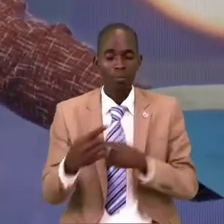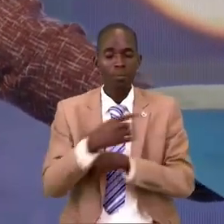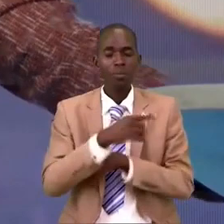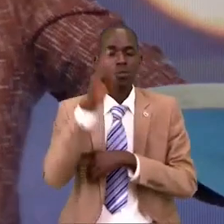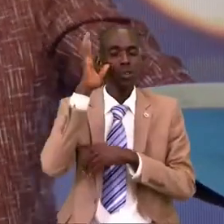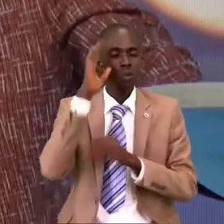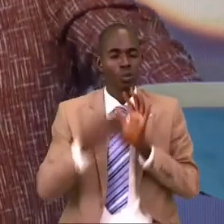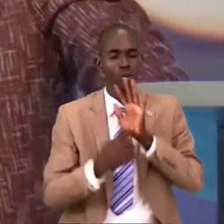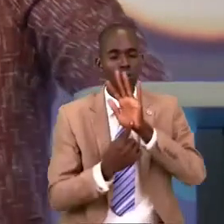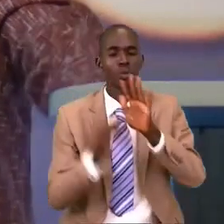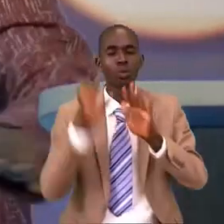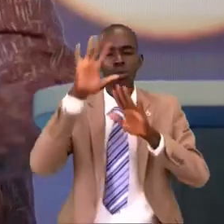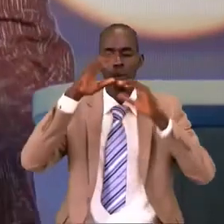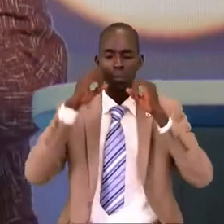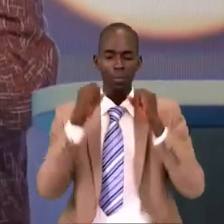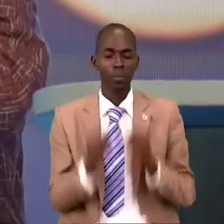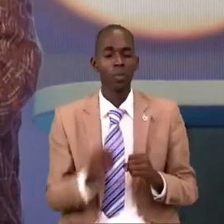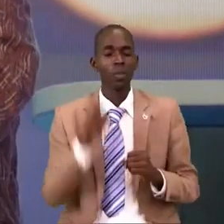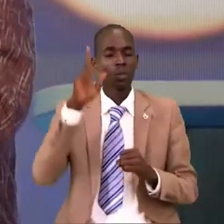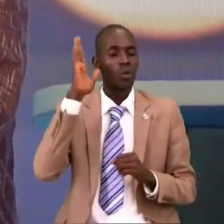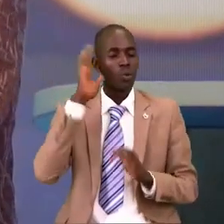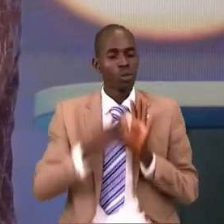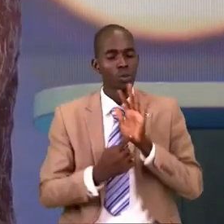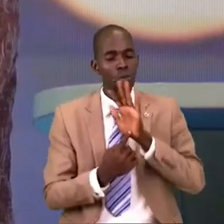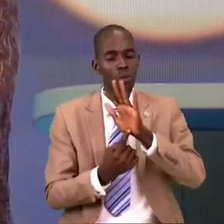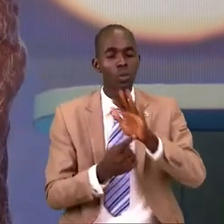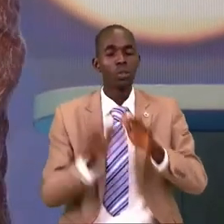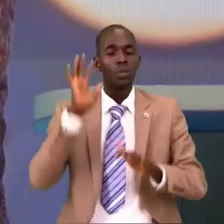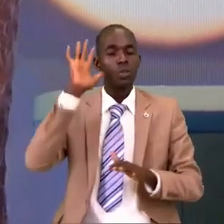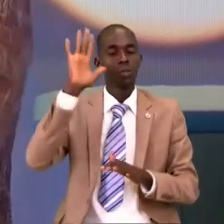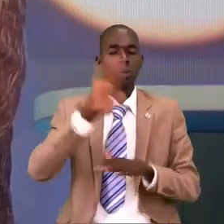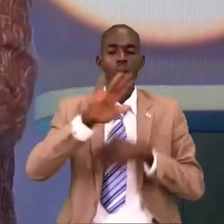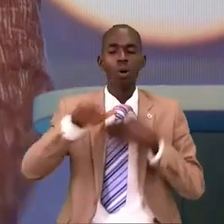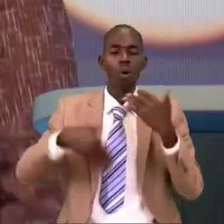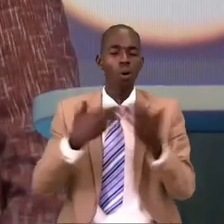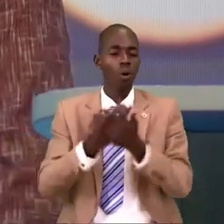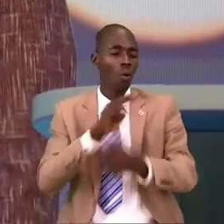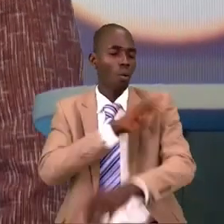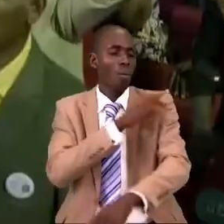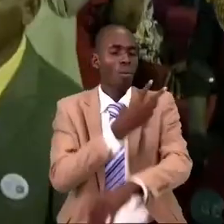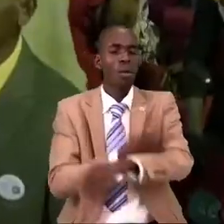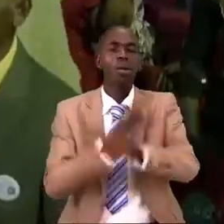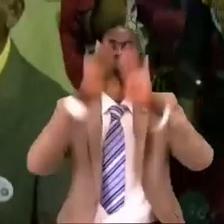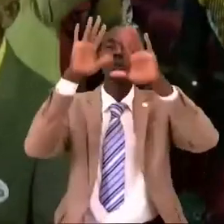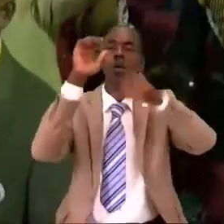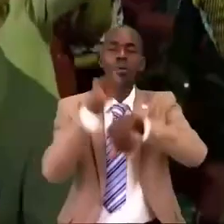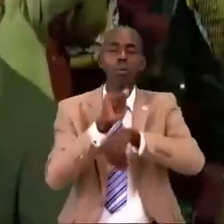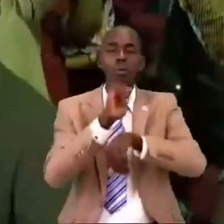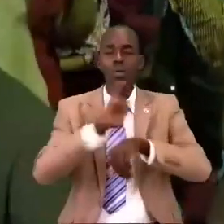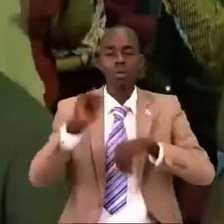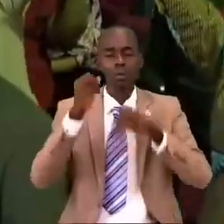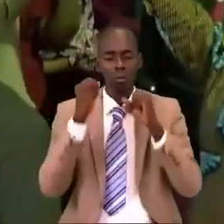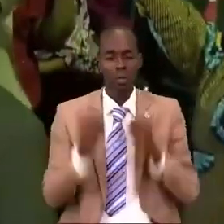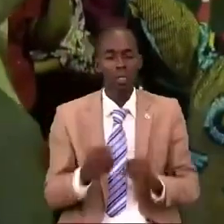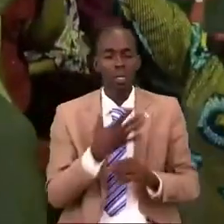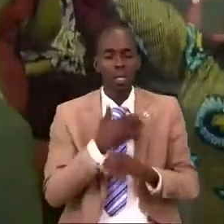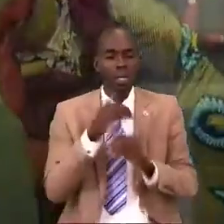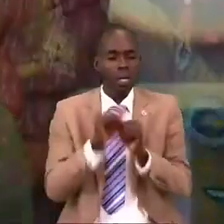power. And everyone here tonight will receive in Jesus' name.